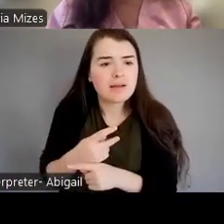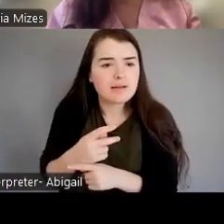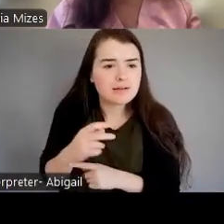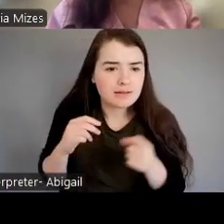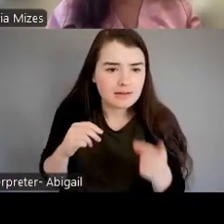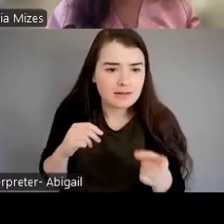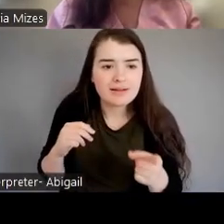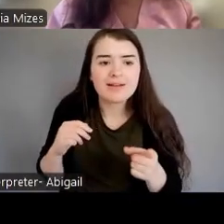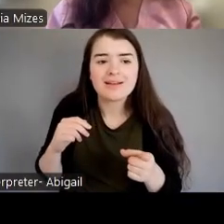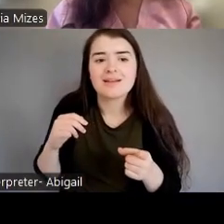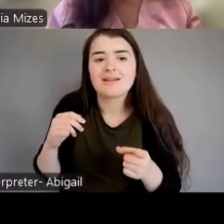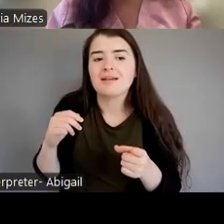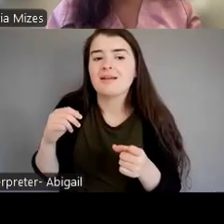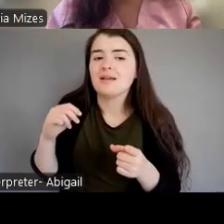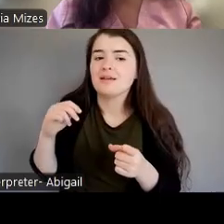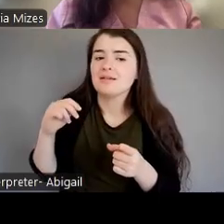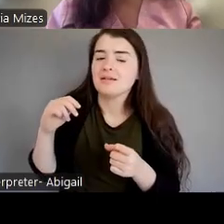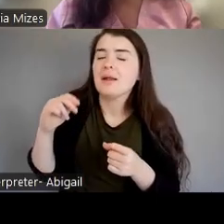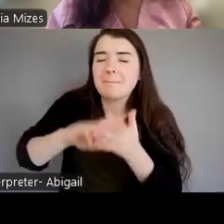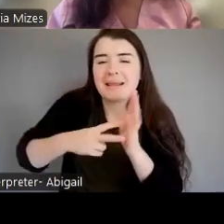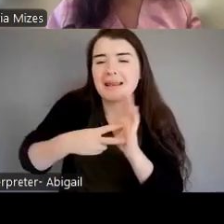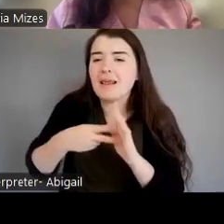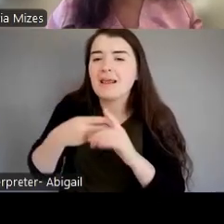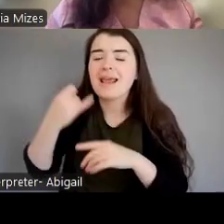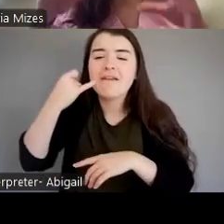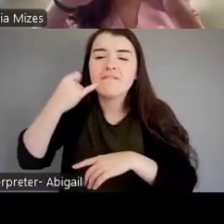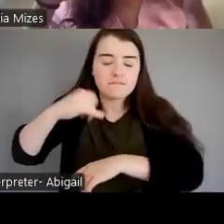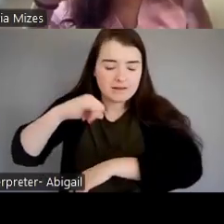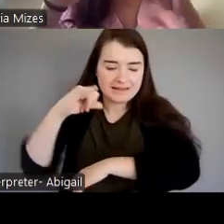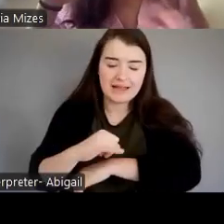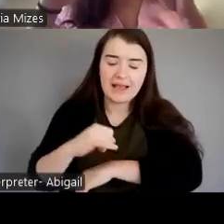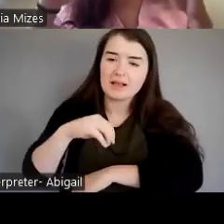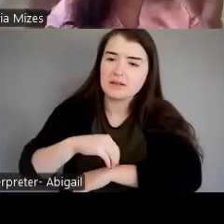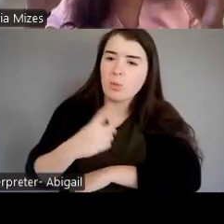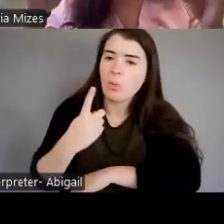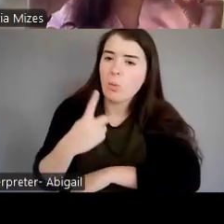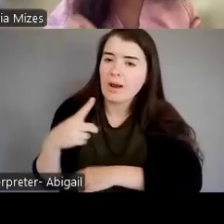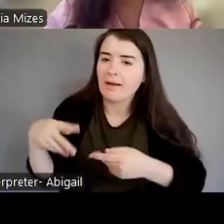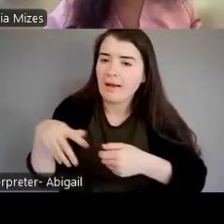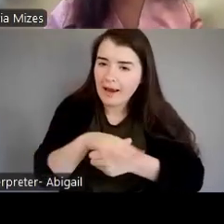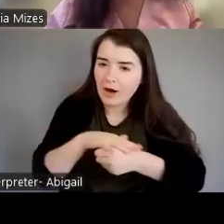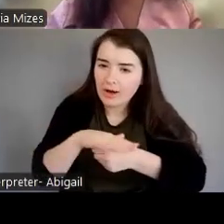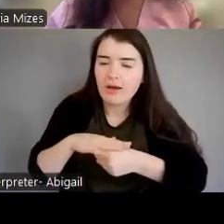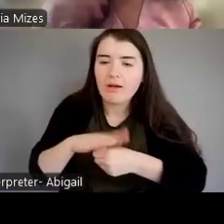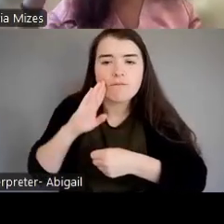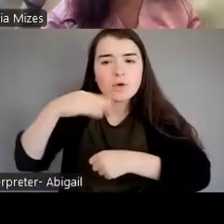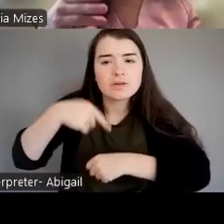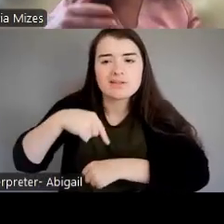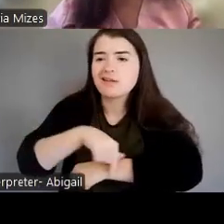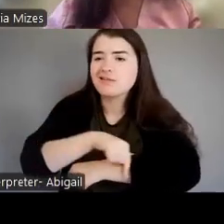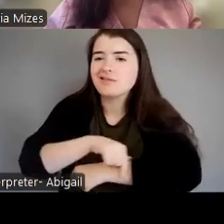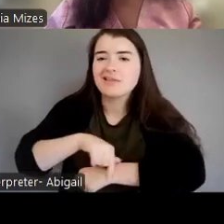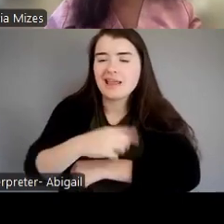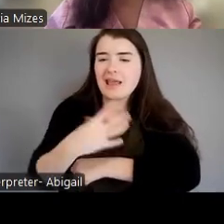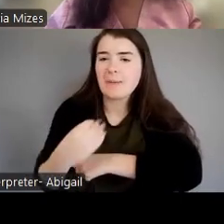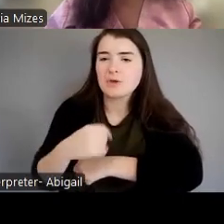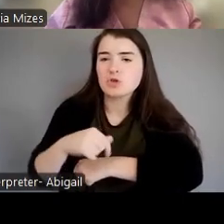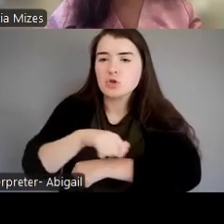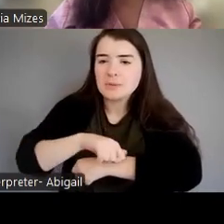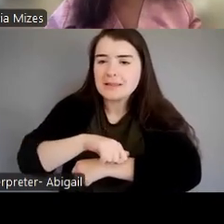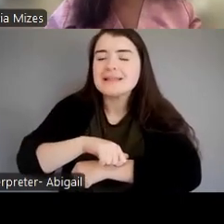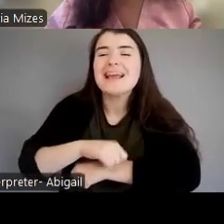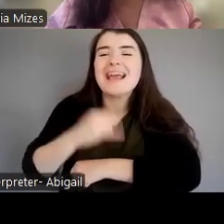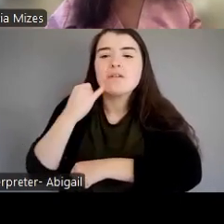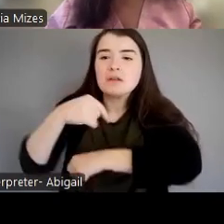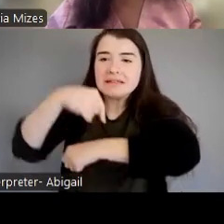Latin meaning in place. That means that your squamous cell carcinoma is limited really just to the epidermis. Once it invades deeper into the dermis, we